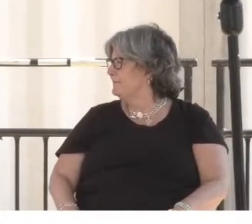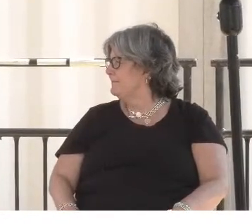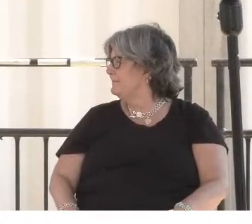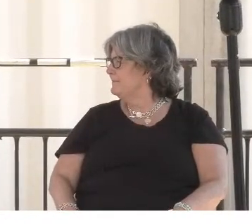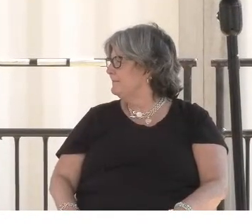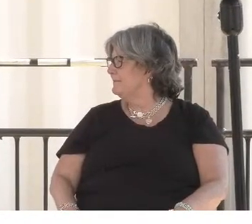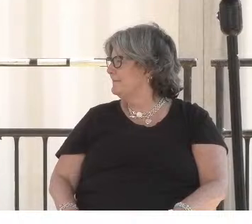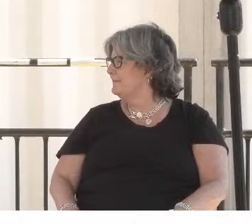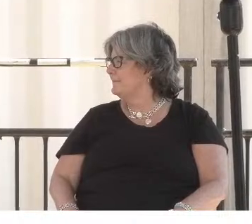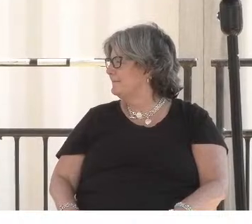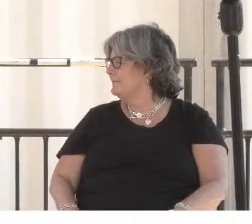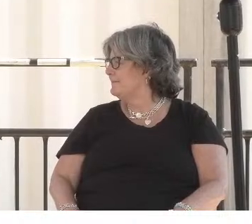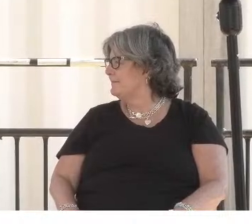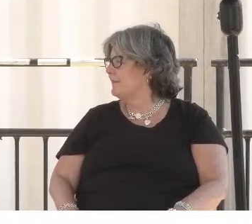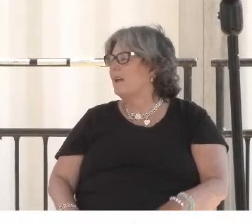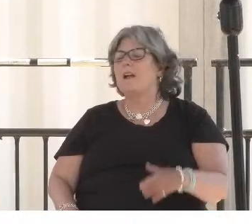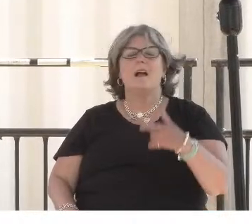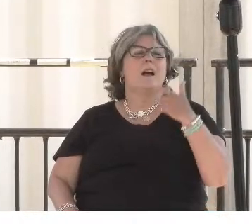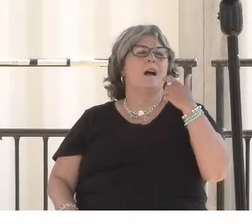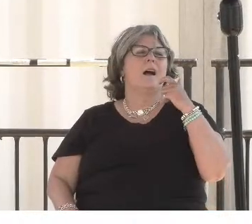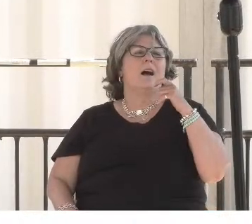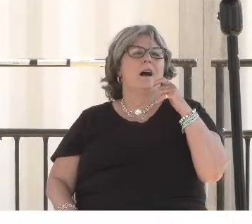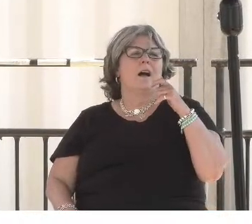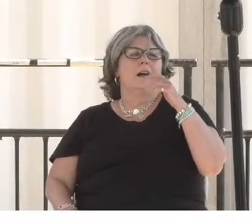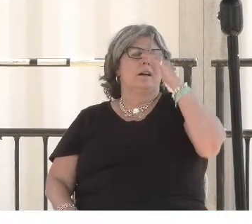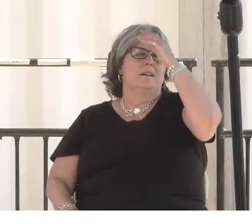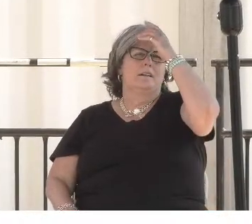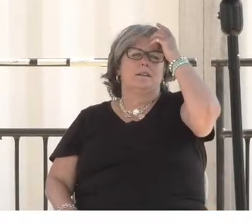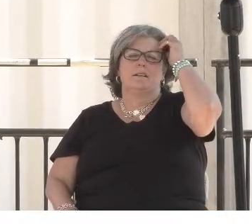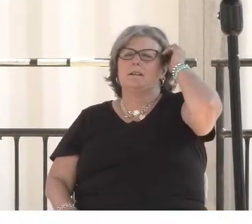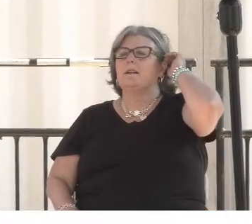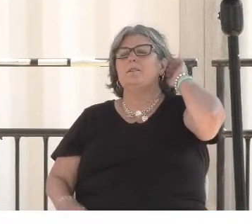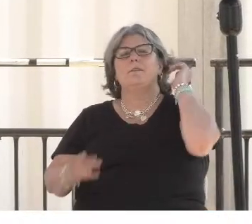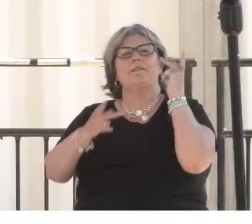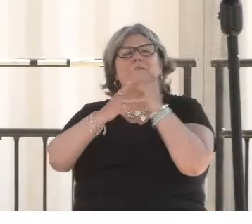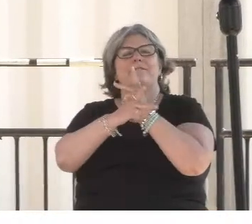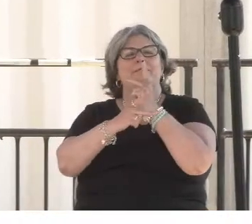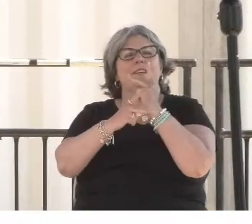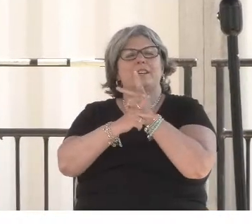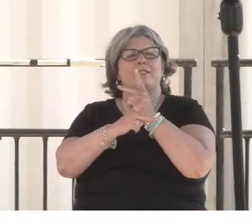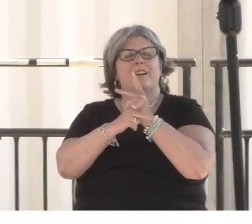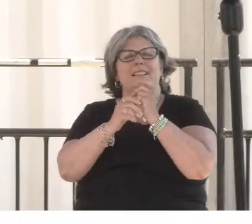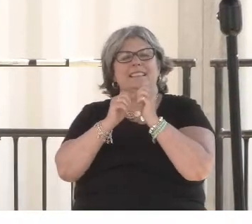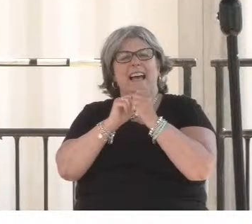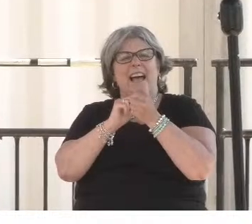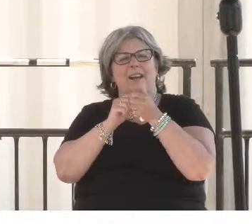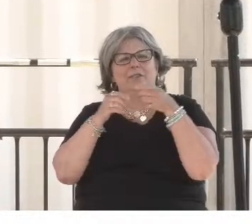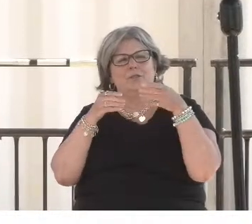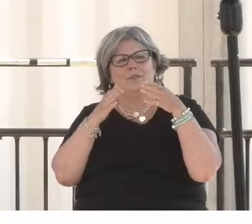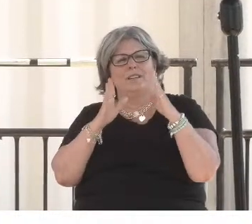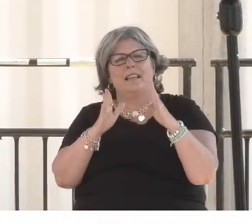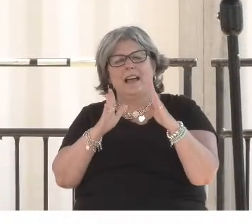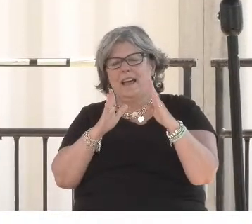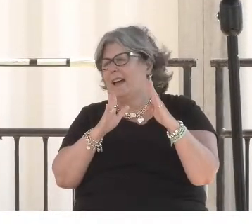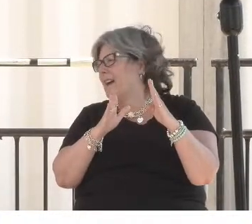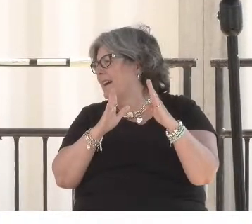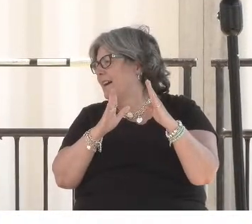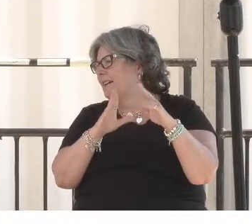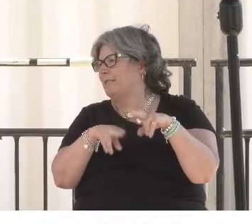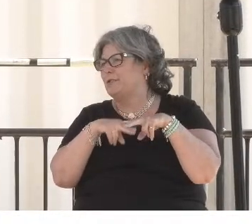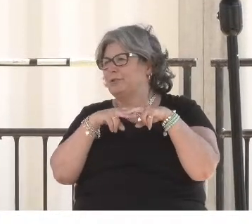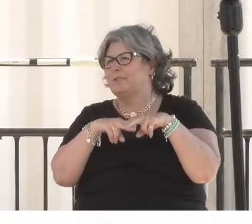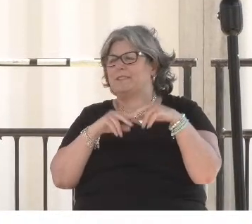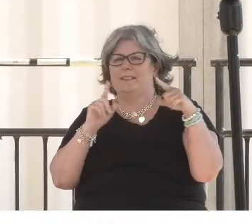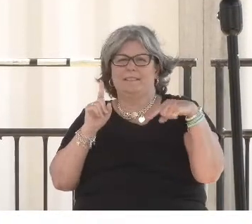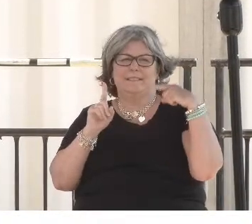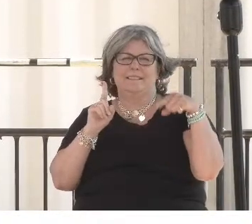Yeah, the idling thing. I just read a study that, whoever figures out how to allow cement mixers to sit and spin